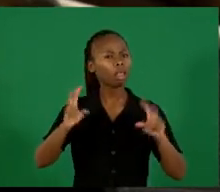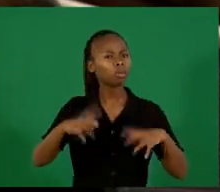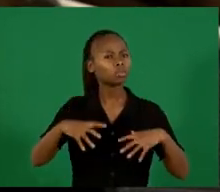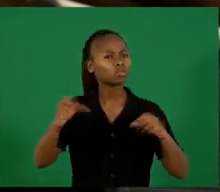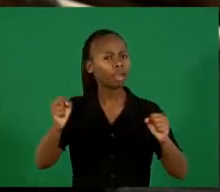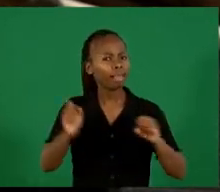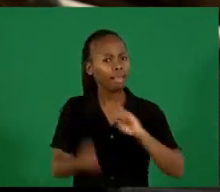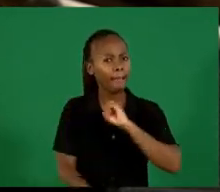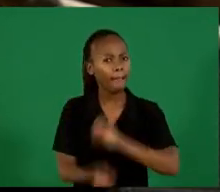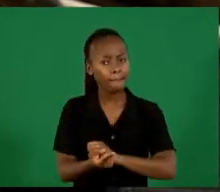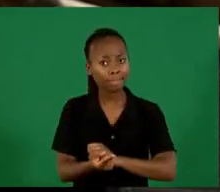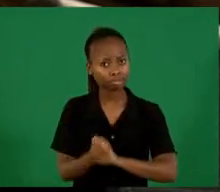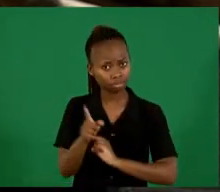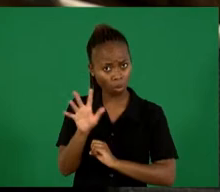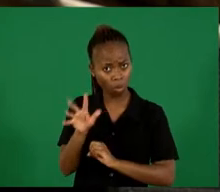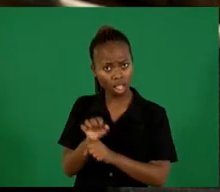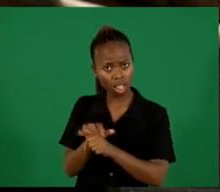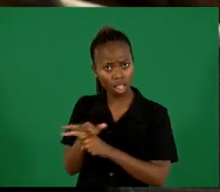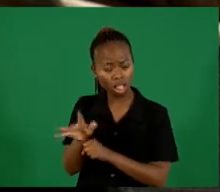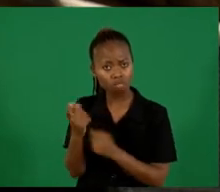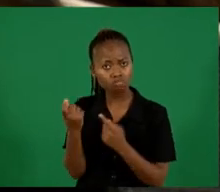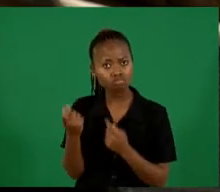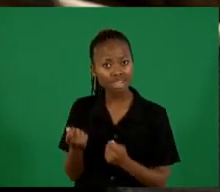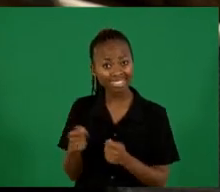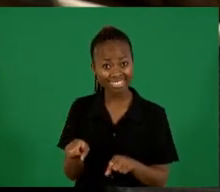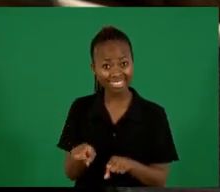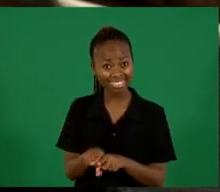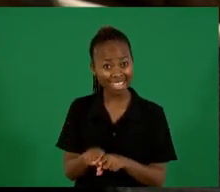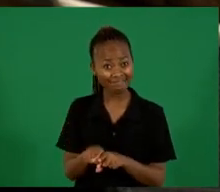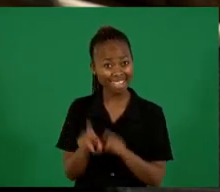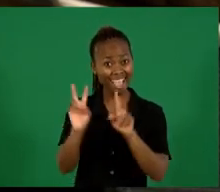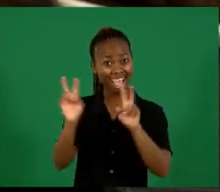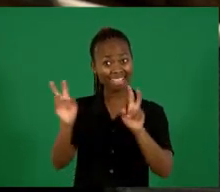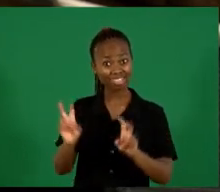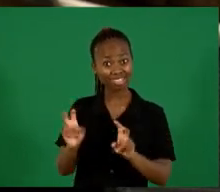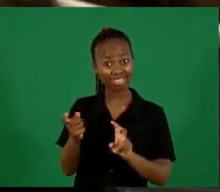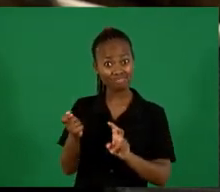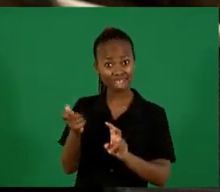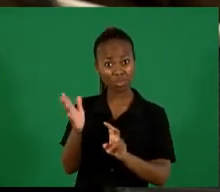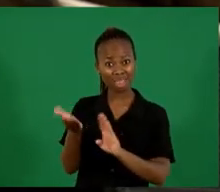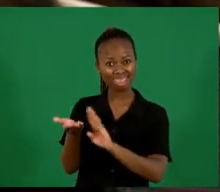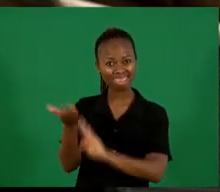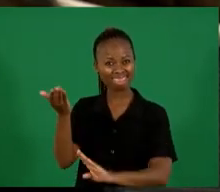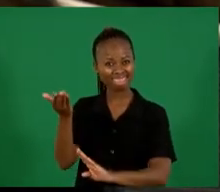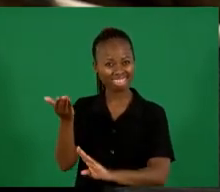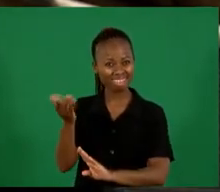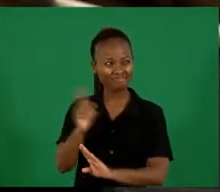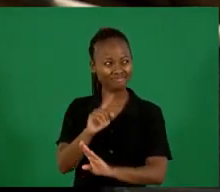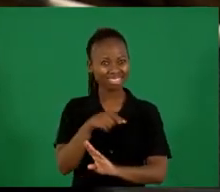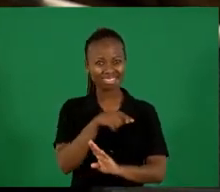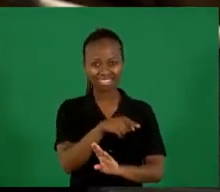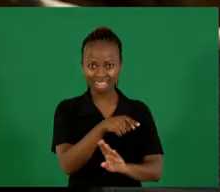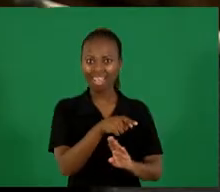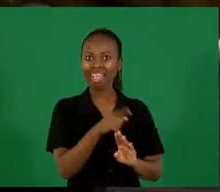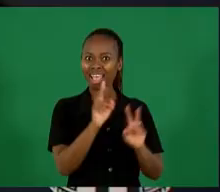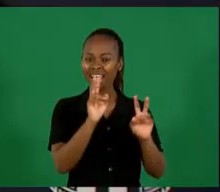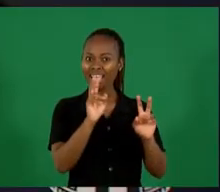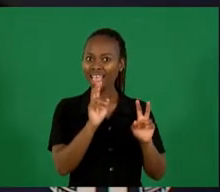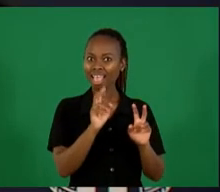regulated prices, including the upcoming electricity price hikes on inflation, that would be really great. Thank you.